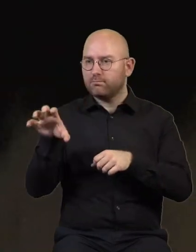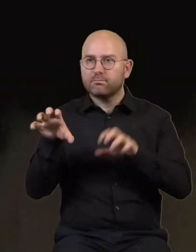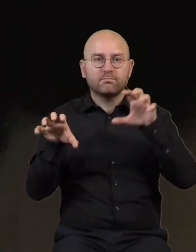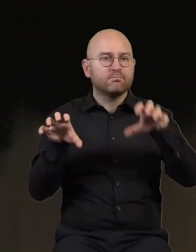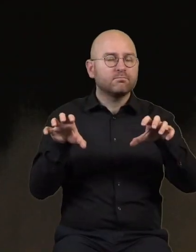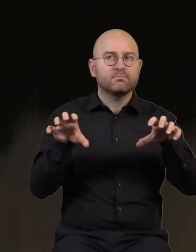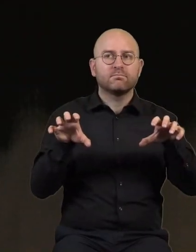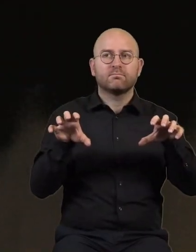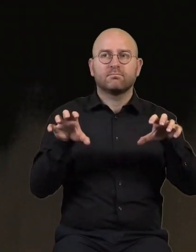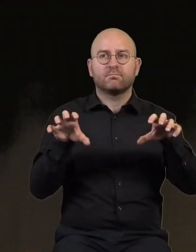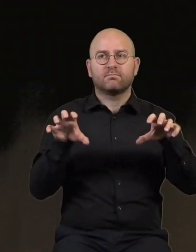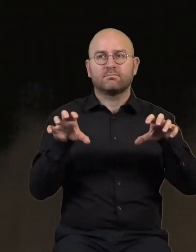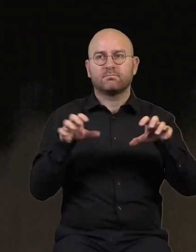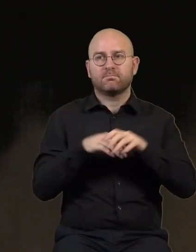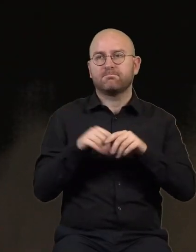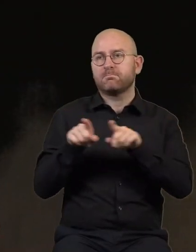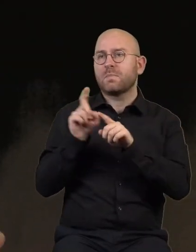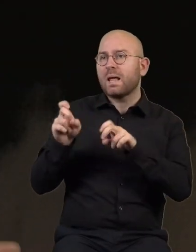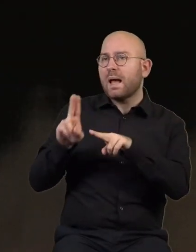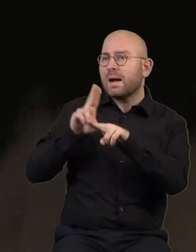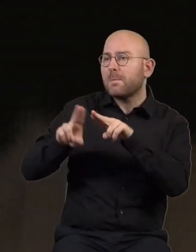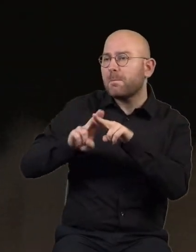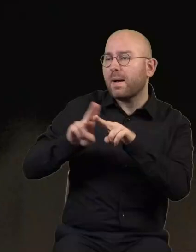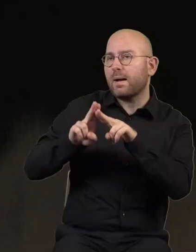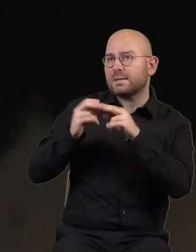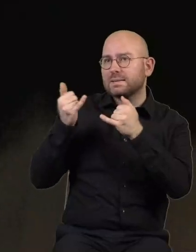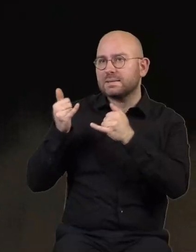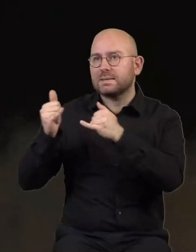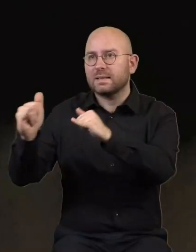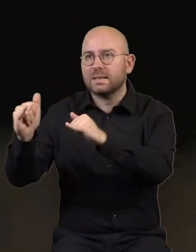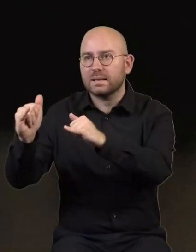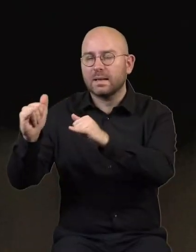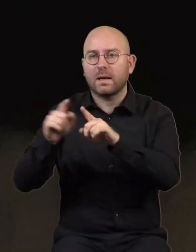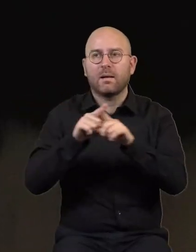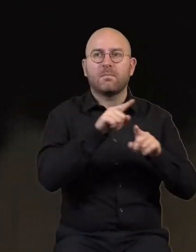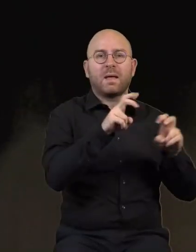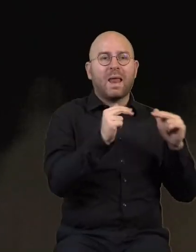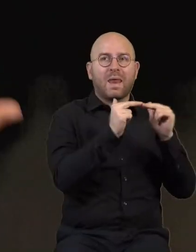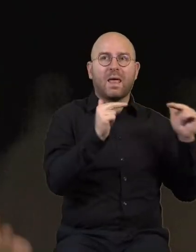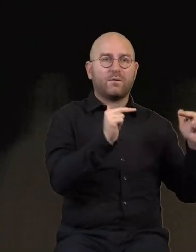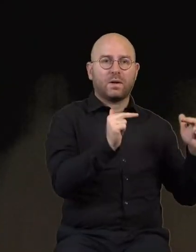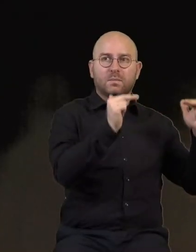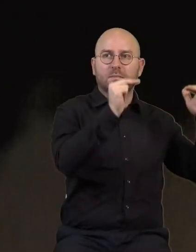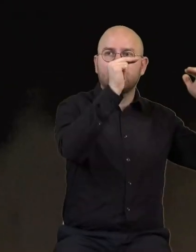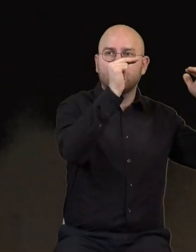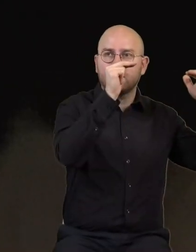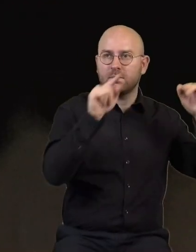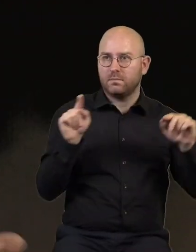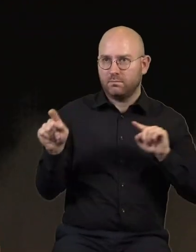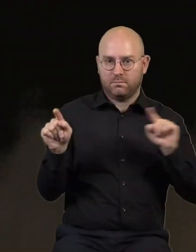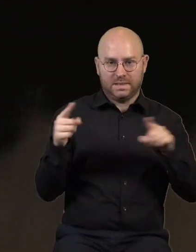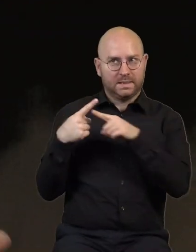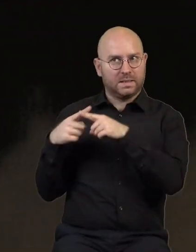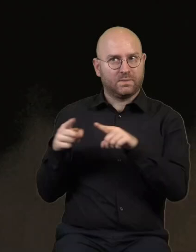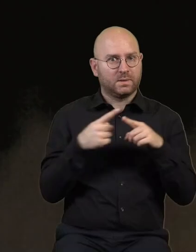doesn't co-found maintenance, but they do with the upgrades. So when it comes to